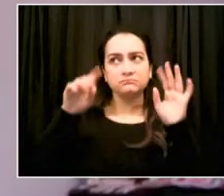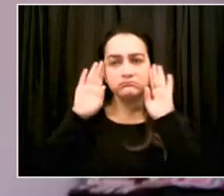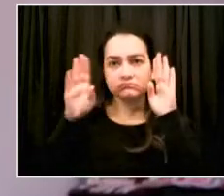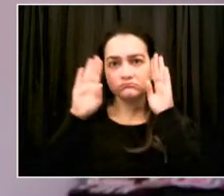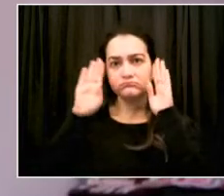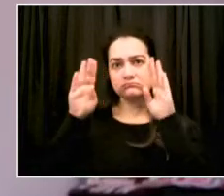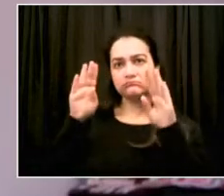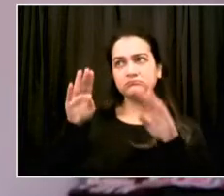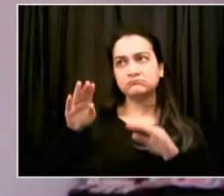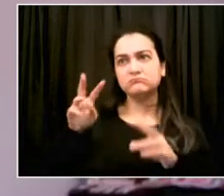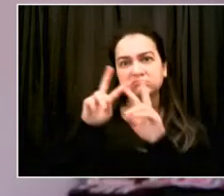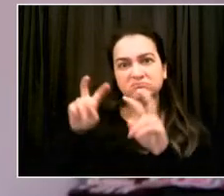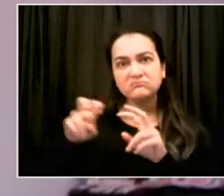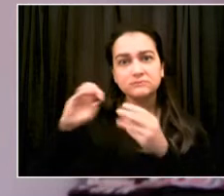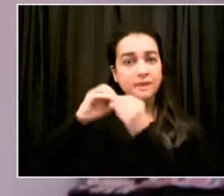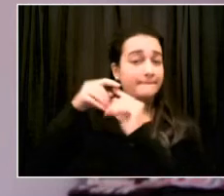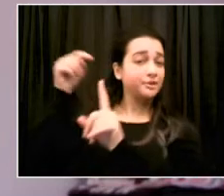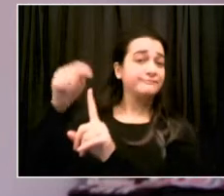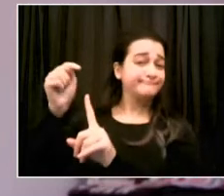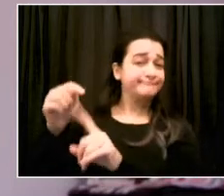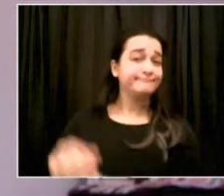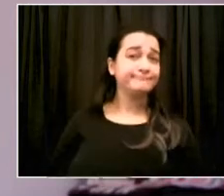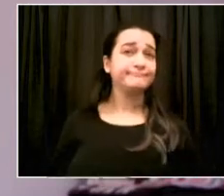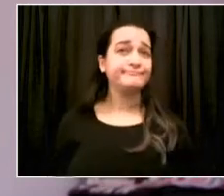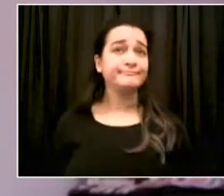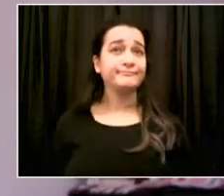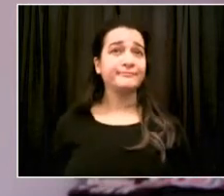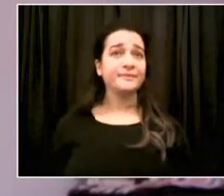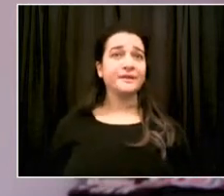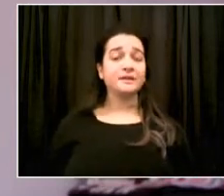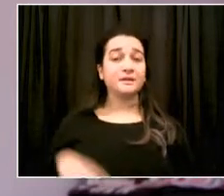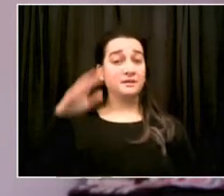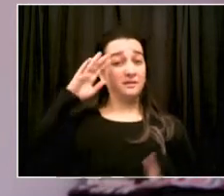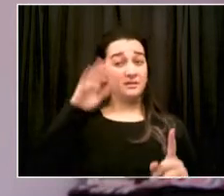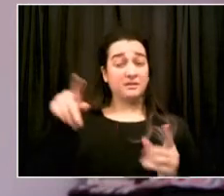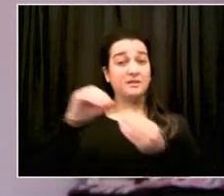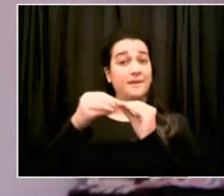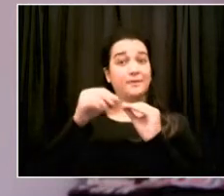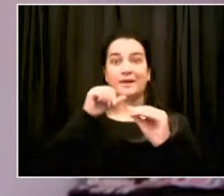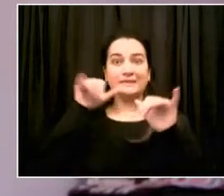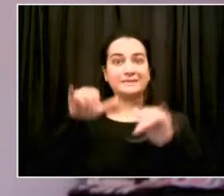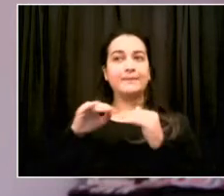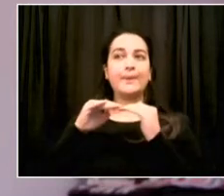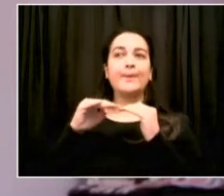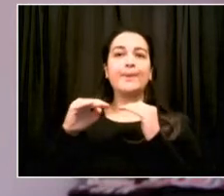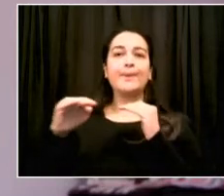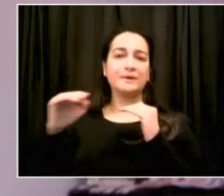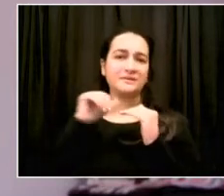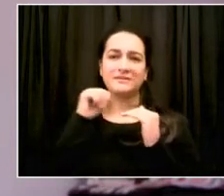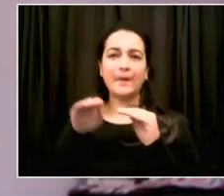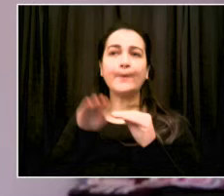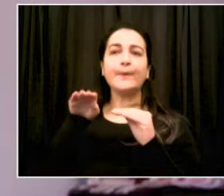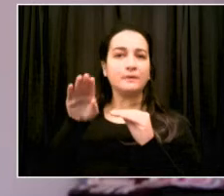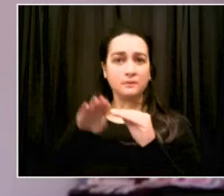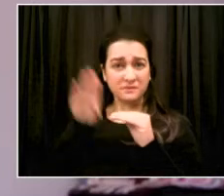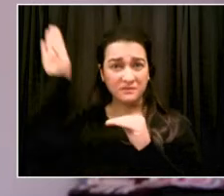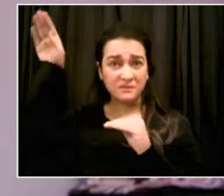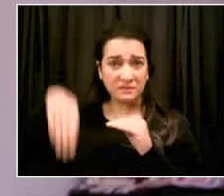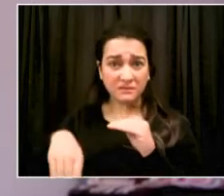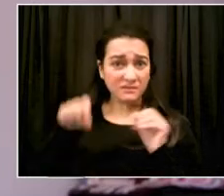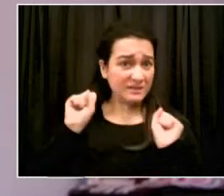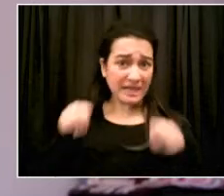quickly. So while we all do want to celebrate these happy events, of course, at the same time do not want